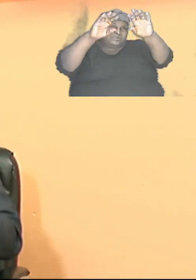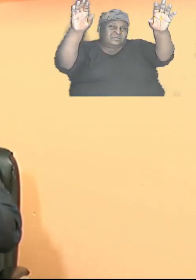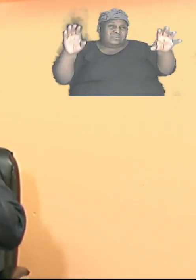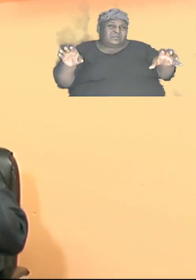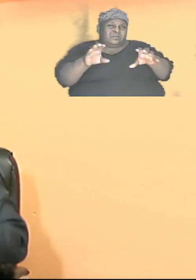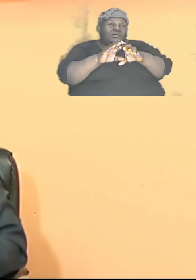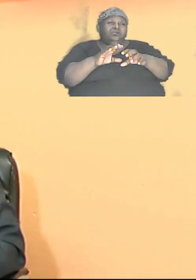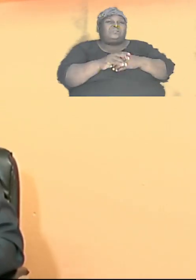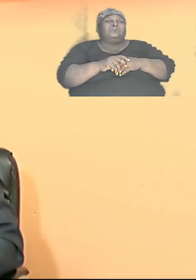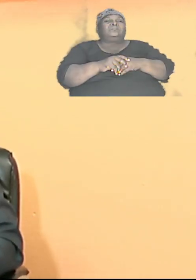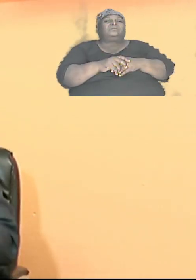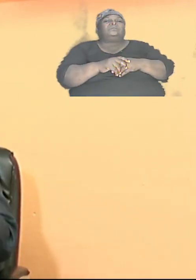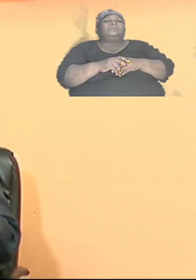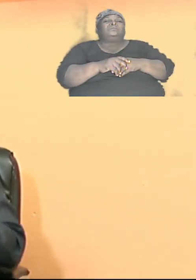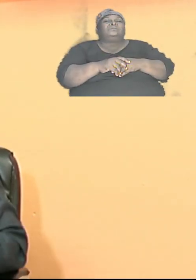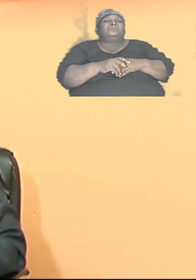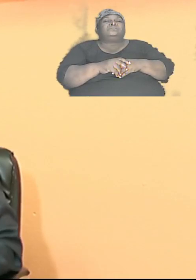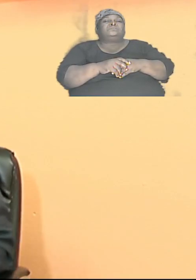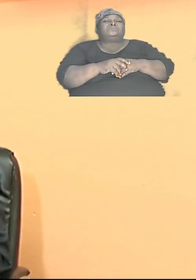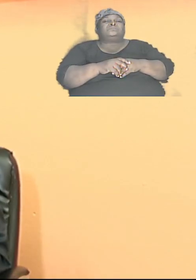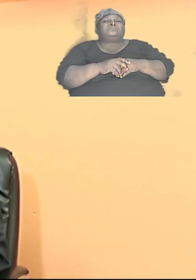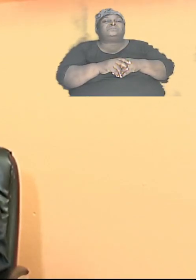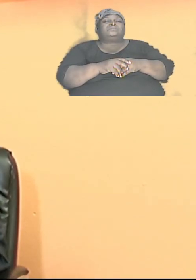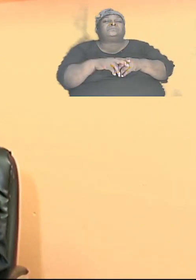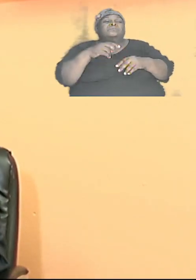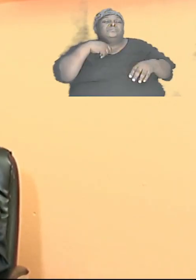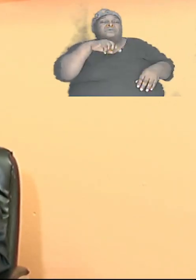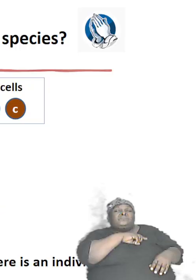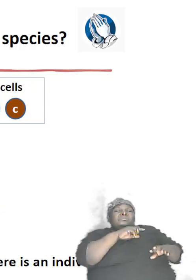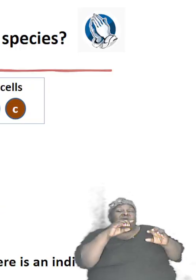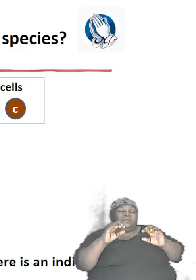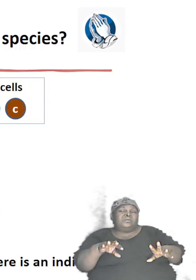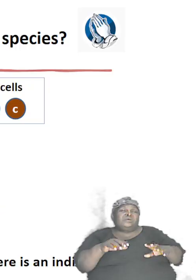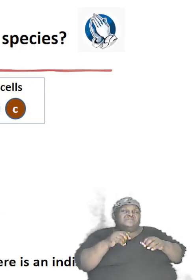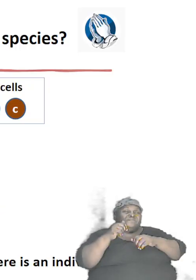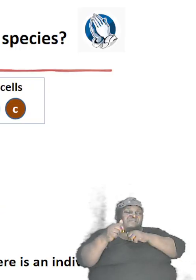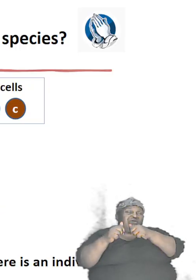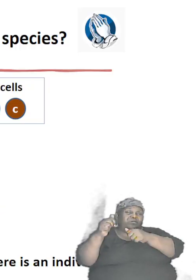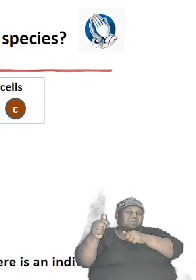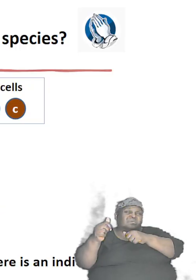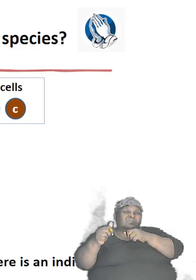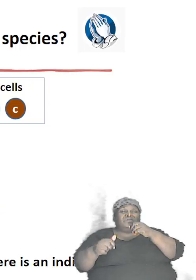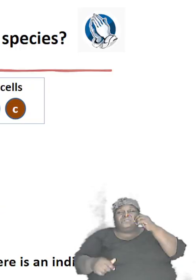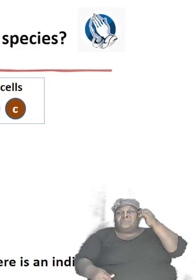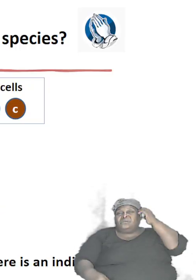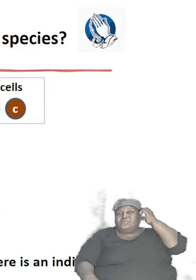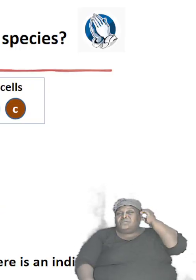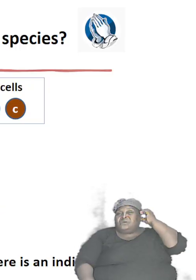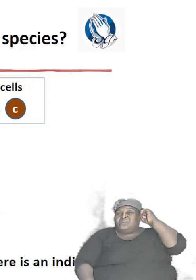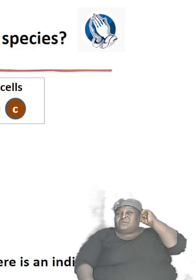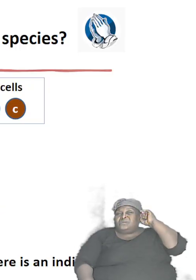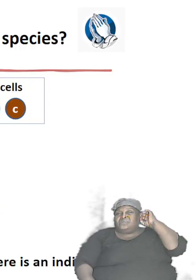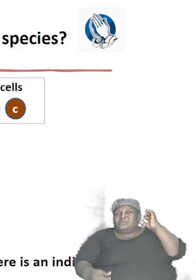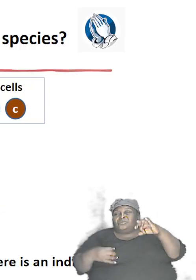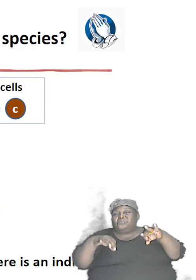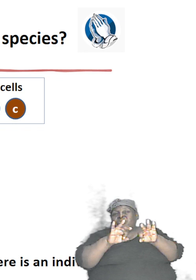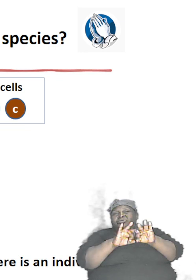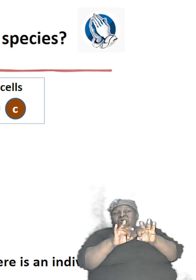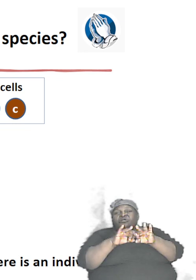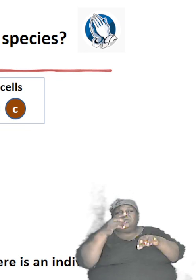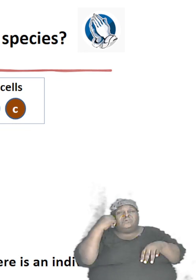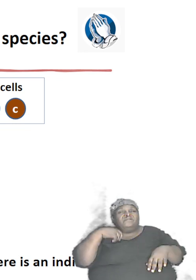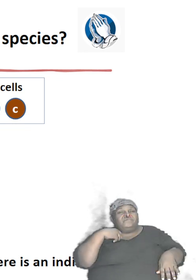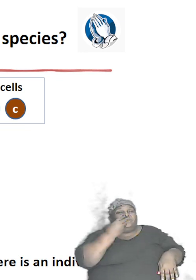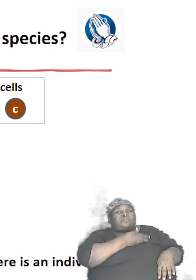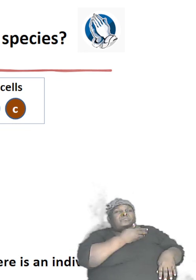us through systematically so that we can follow but because I was on that train it was important for